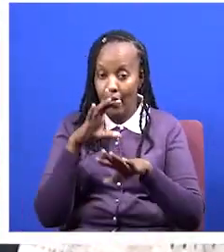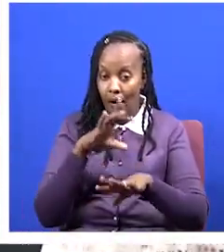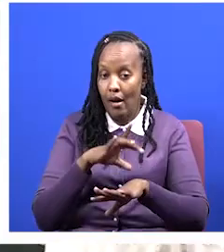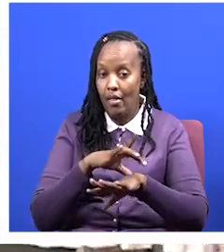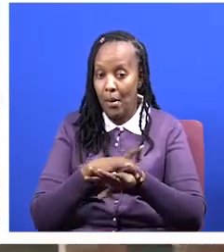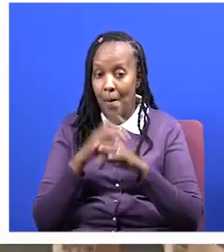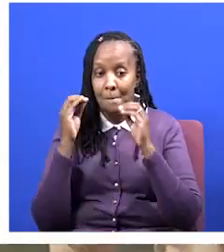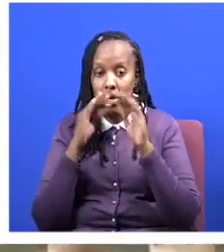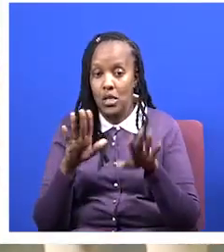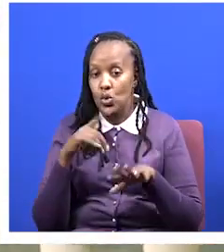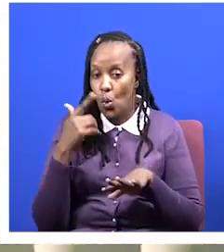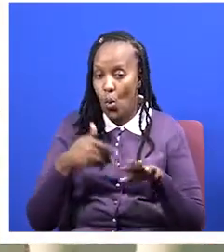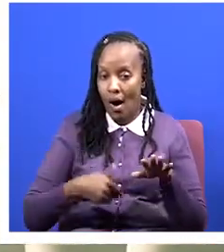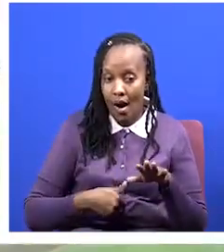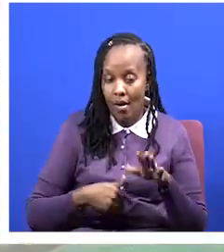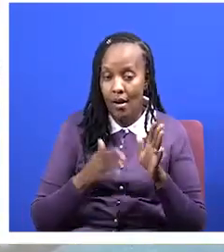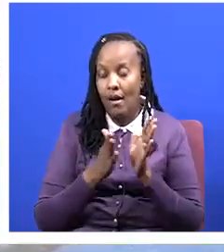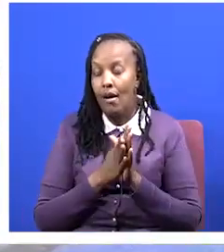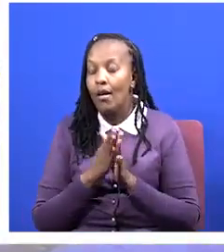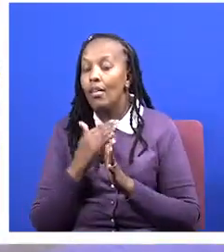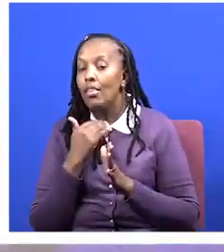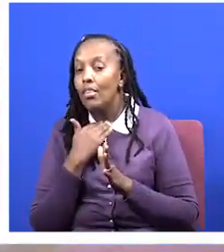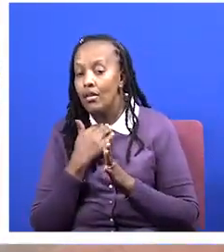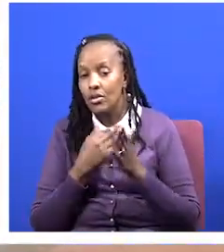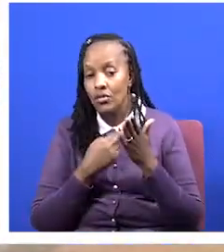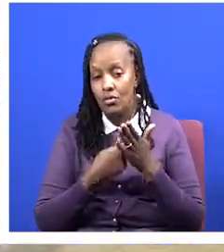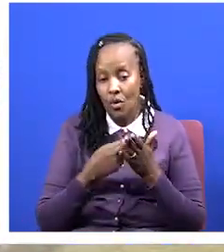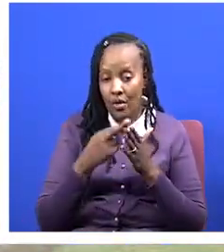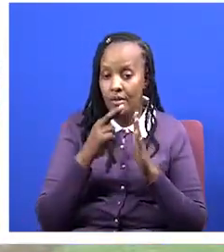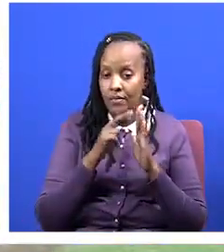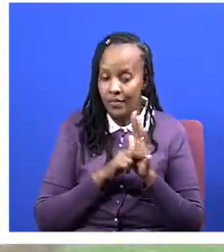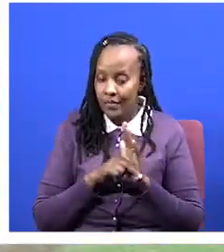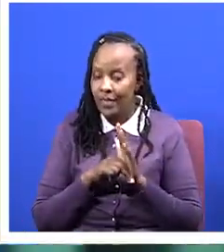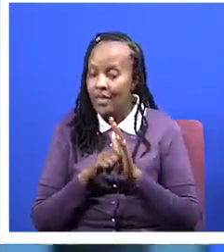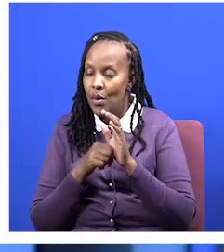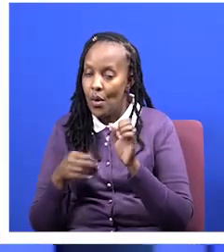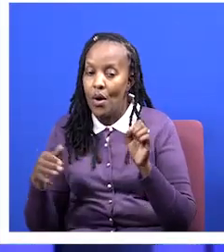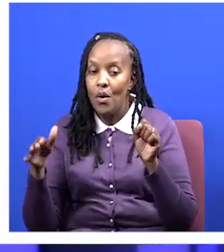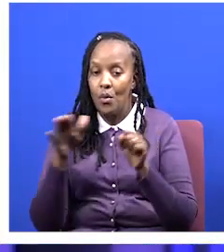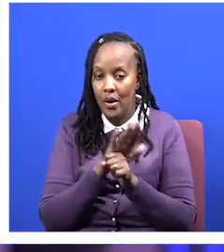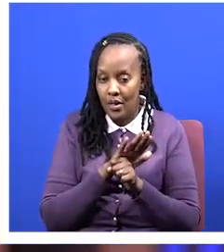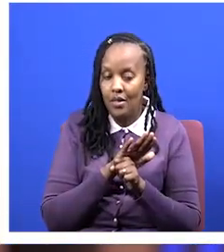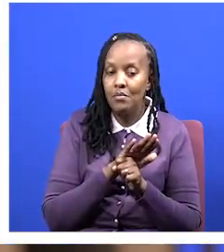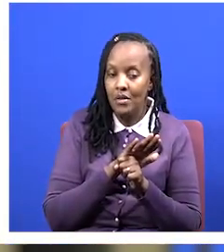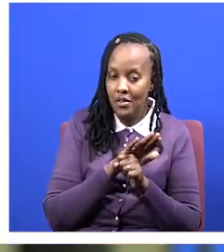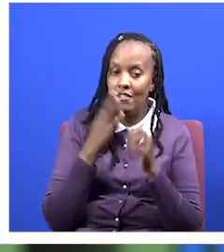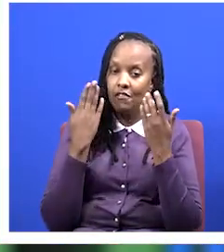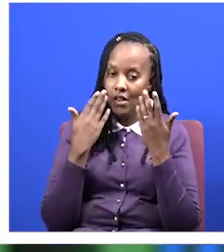earth. Blessed are those who hunger and thirst for righteousness, for